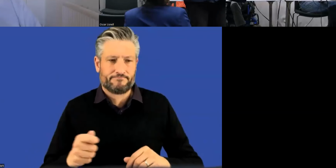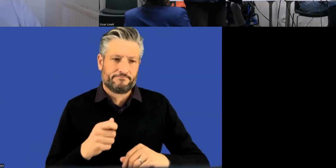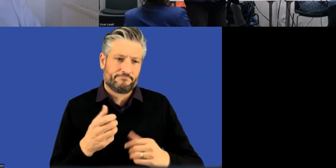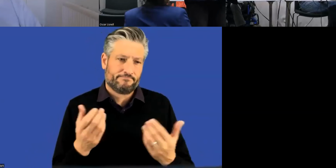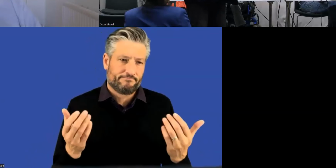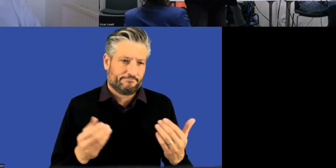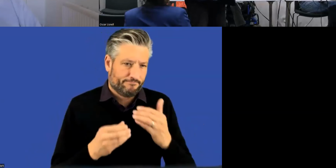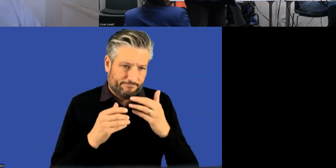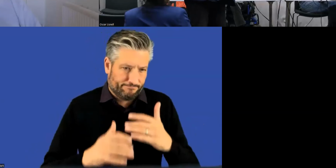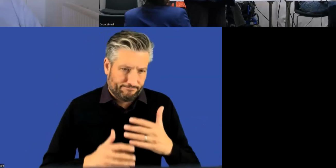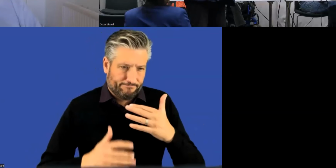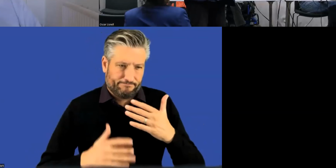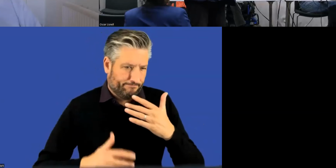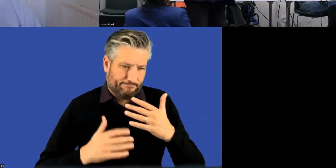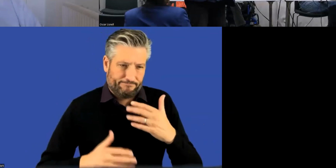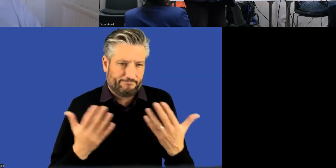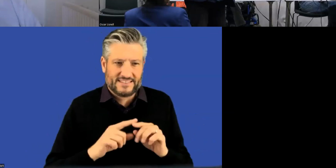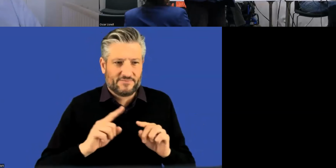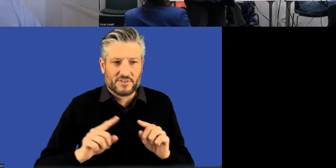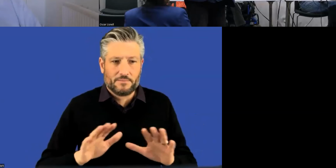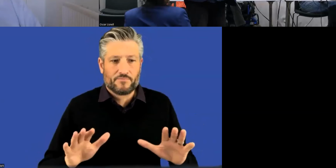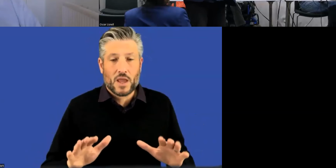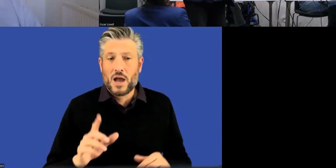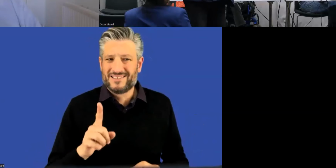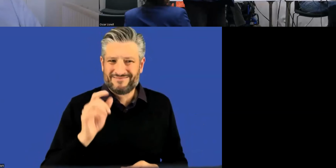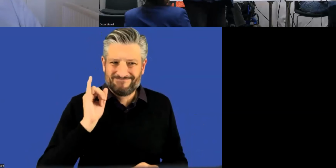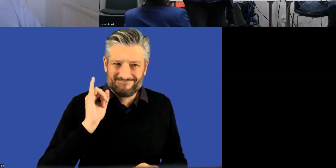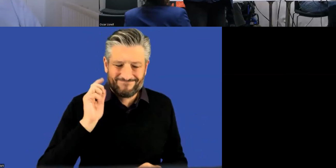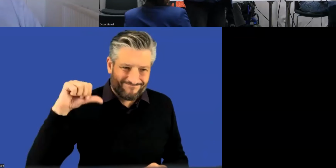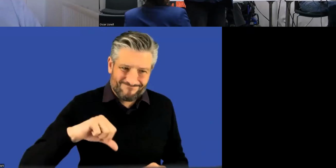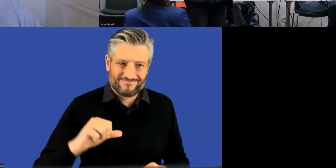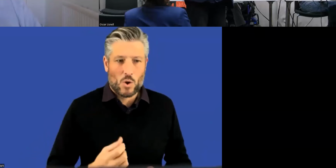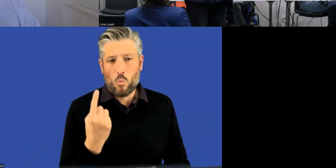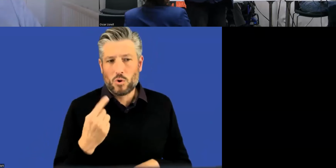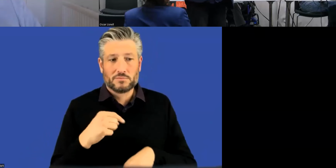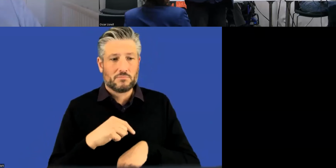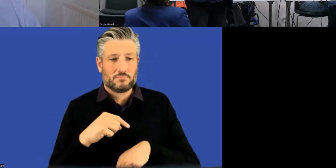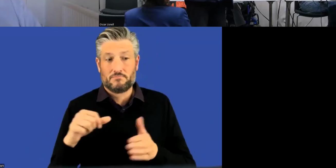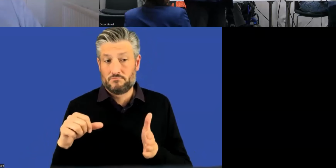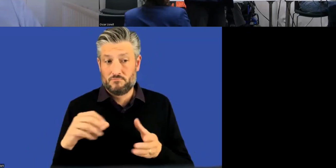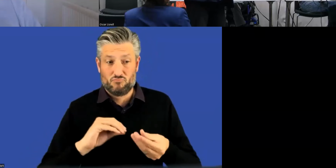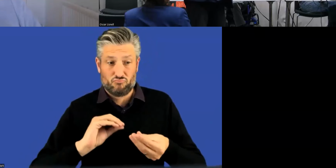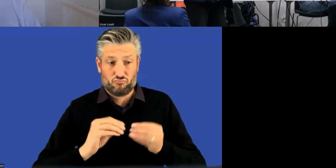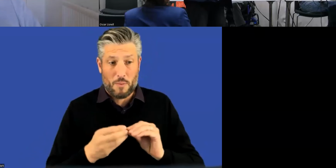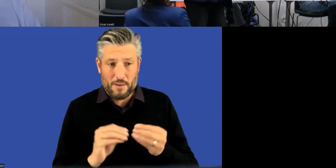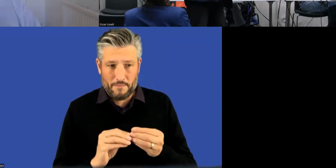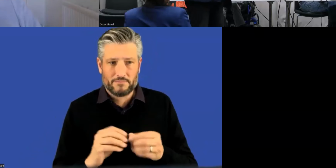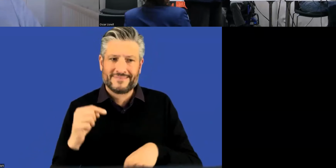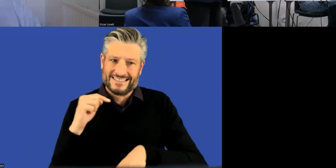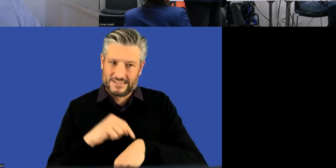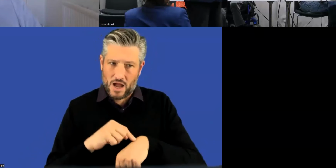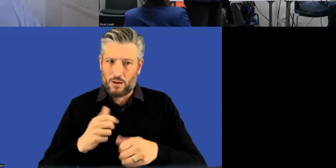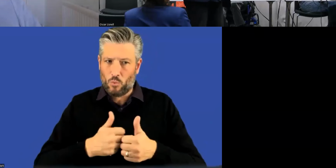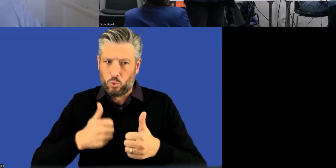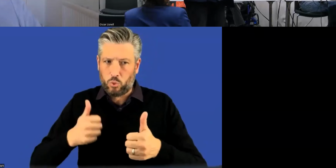at a distance. We've got problems doing that. One is latency. The other is sound quality, things like Zoom. And we have a solution for